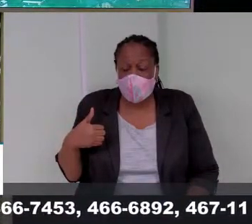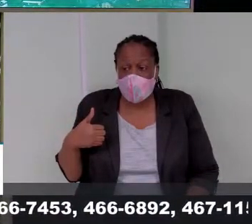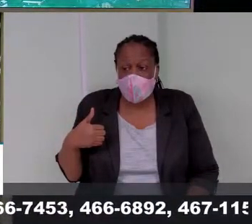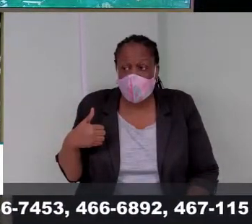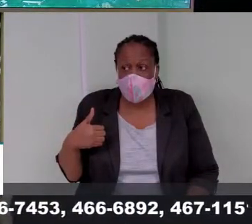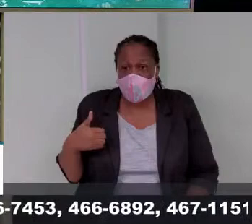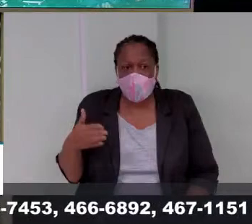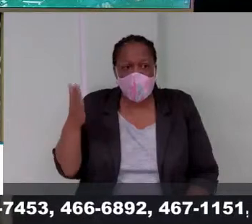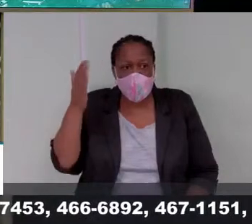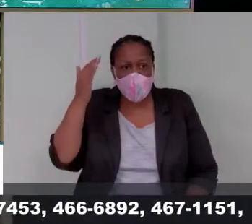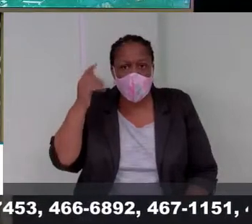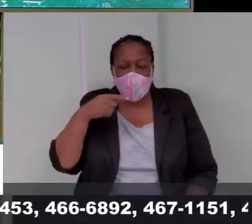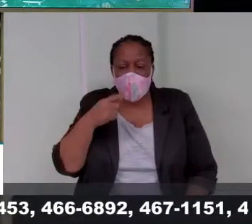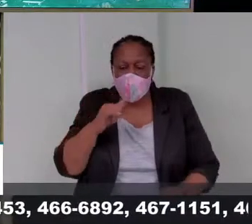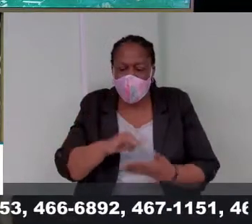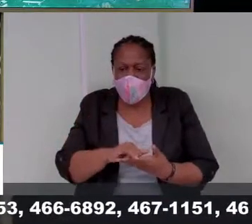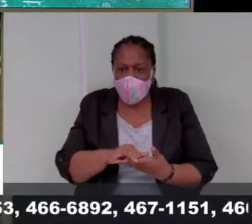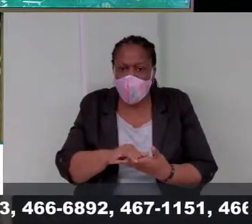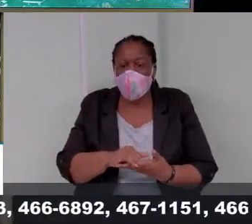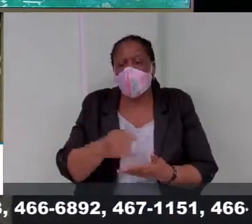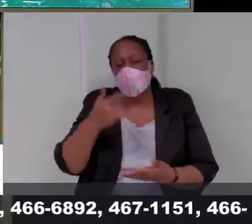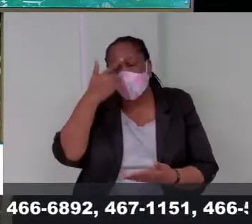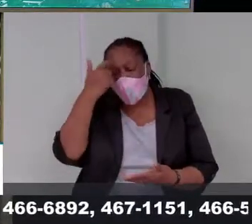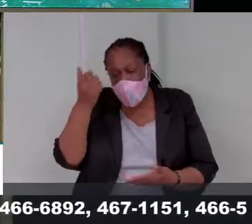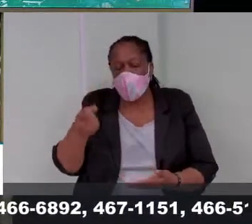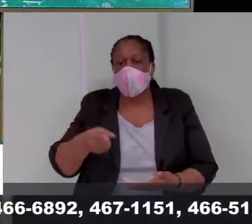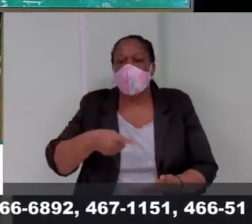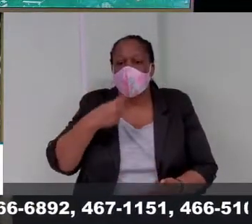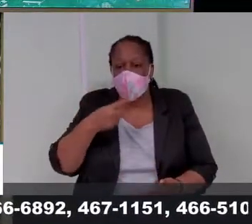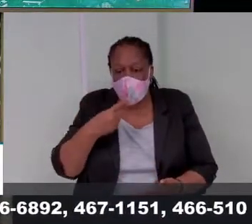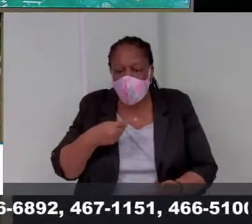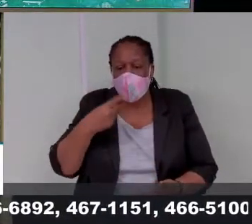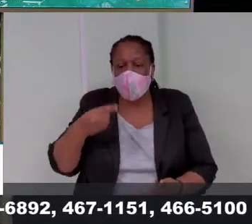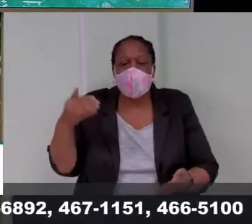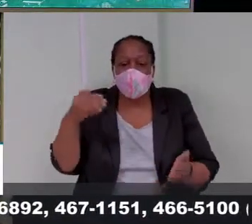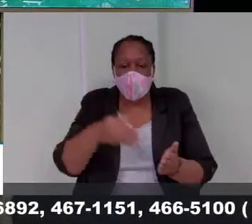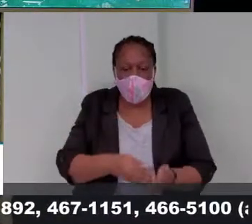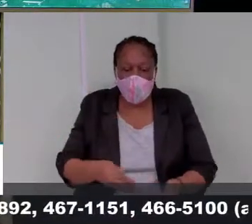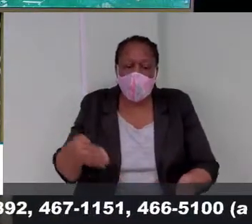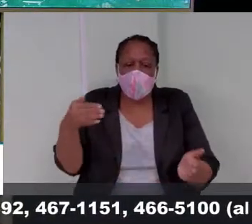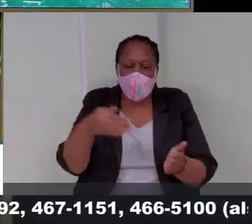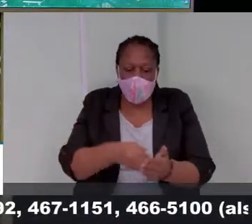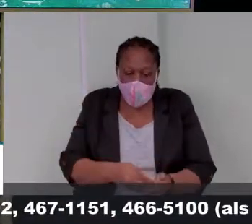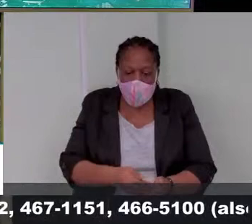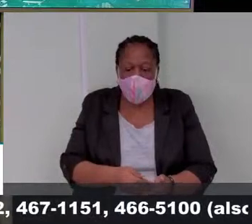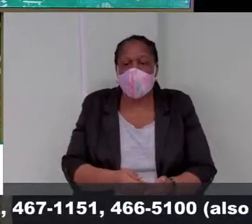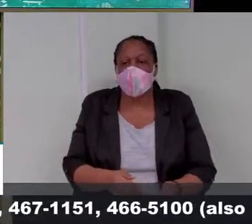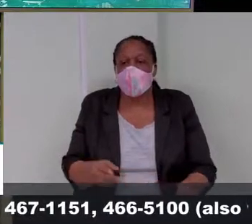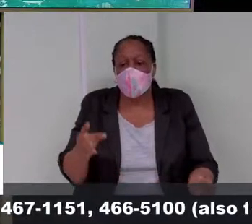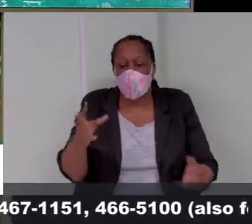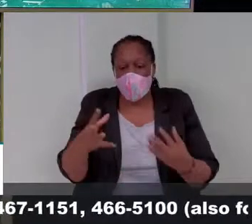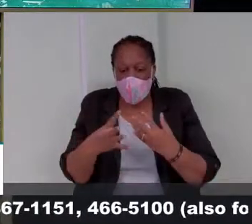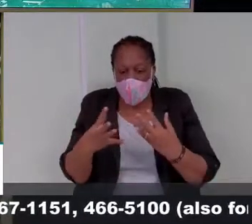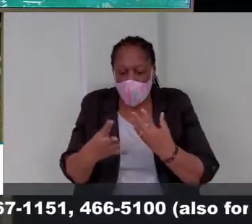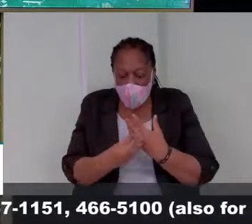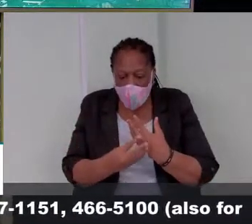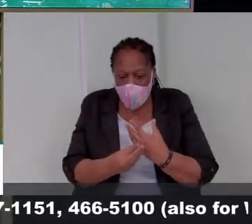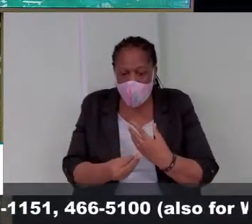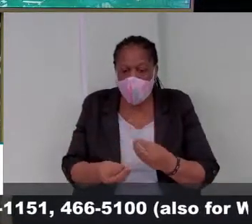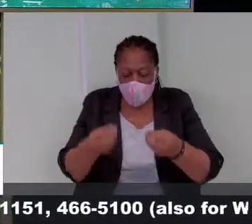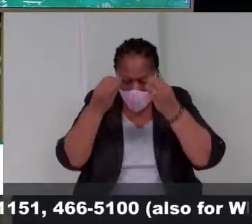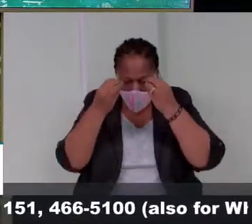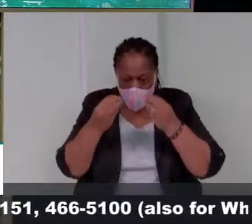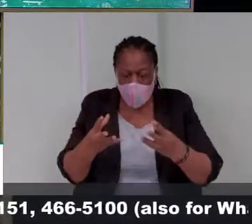we keep preaching about the protocols to you, the social distancing, the physical distancing, the hand hygiene, the wearing of